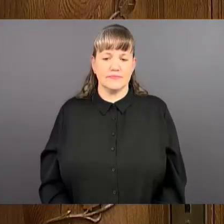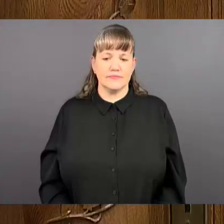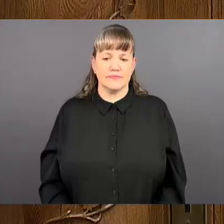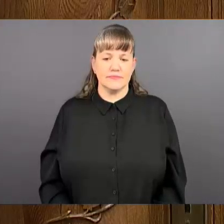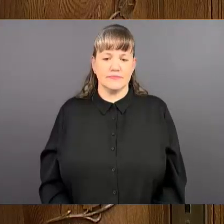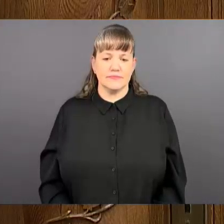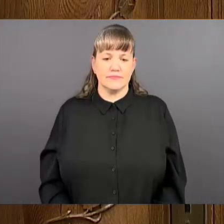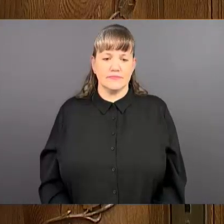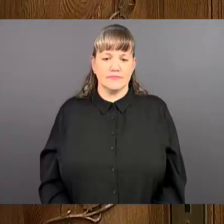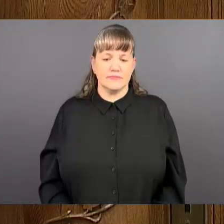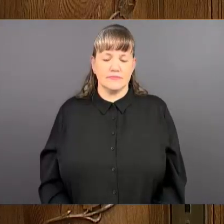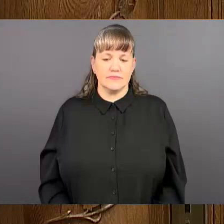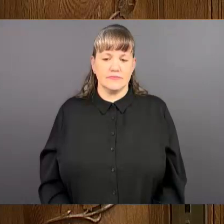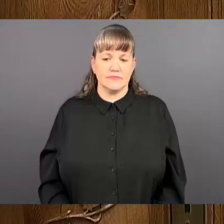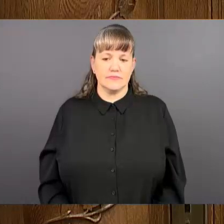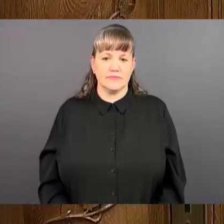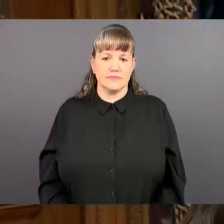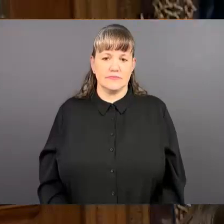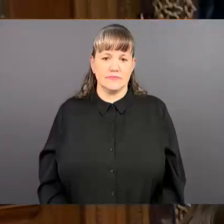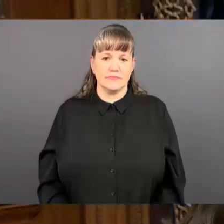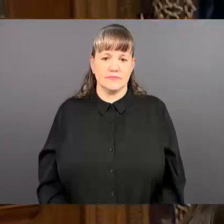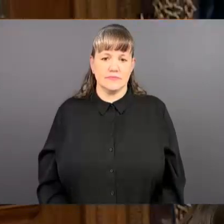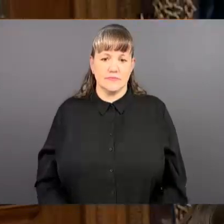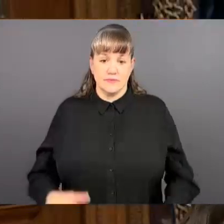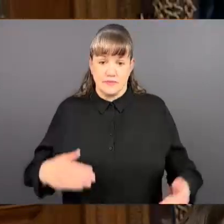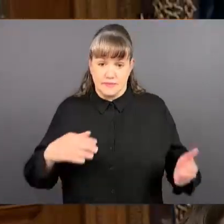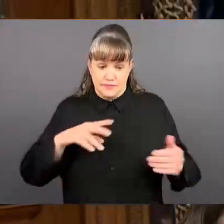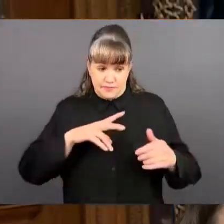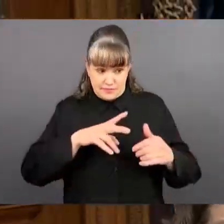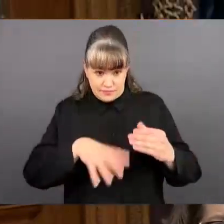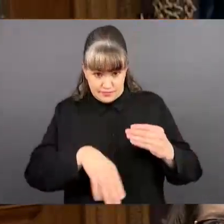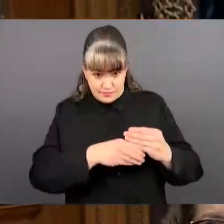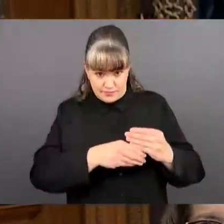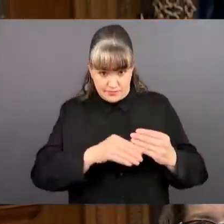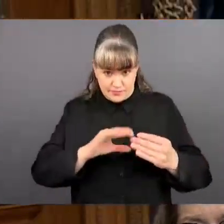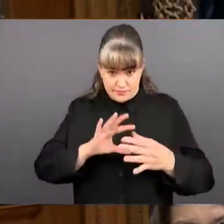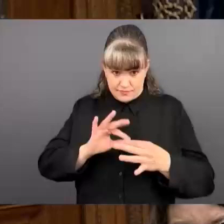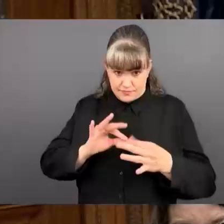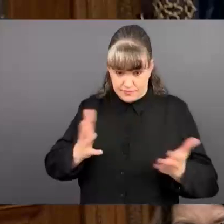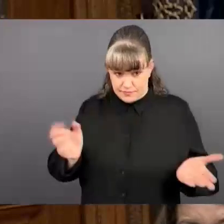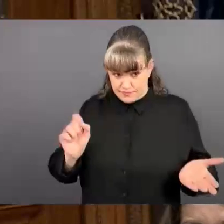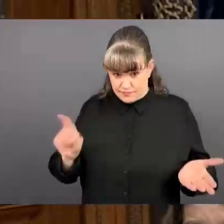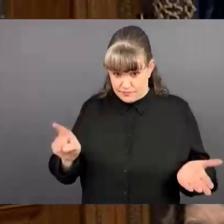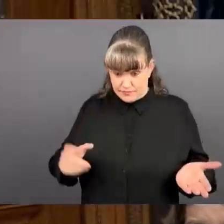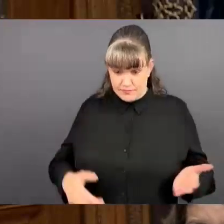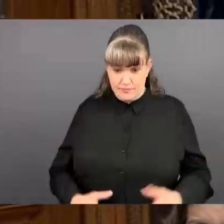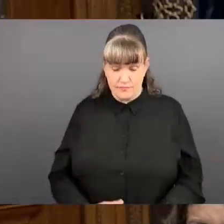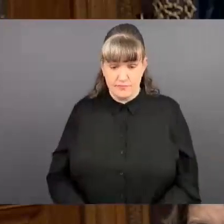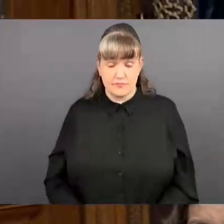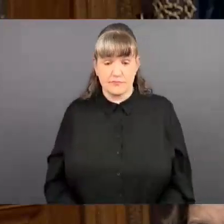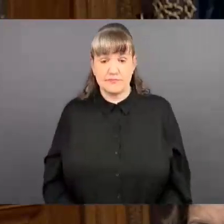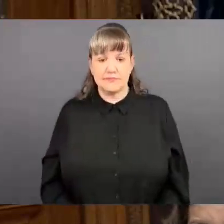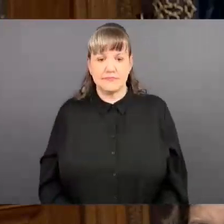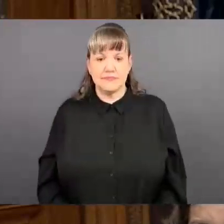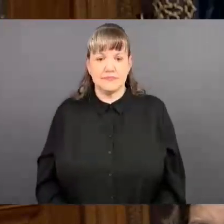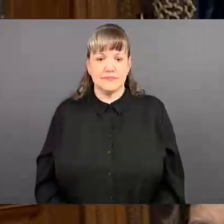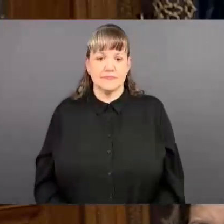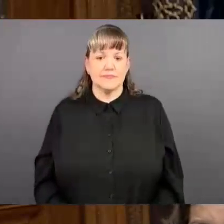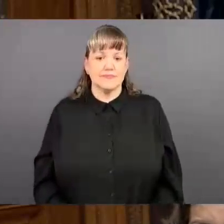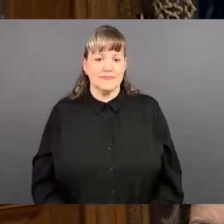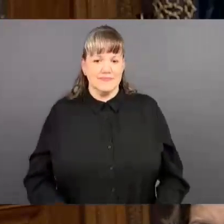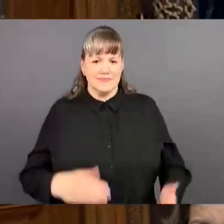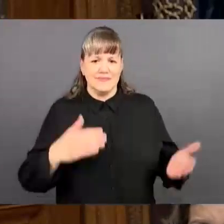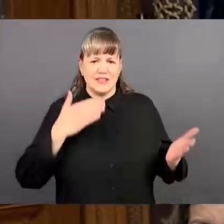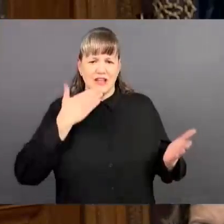Member supplemental. Thank you, Honourable Speaker. And thank you to the member for reminding me for some of the reasons that